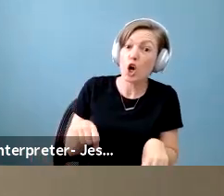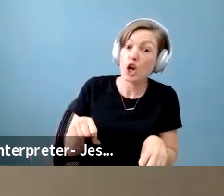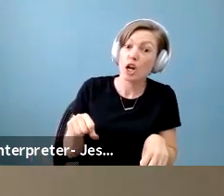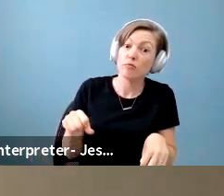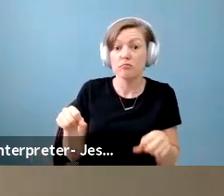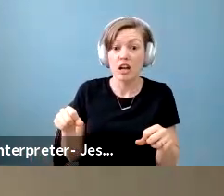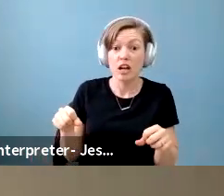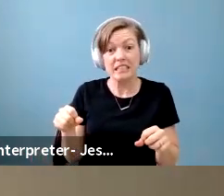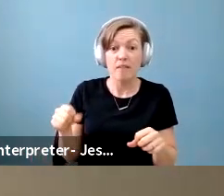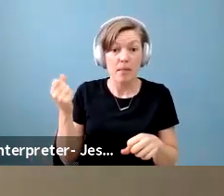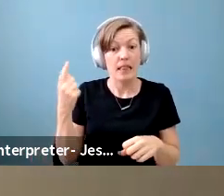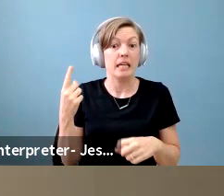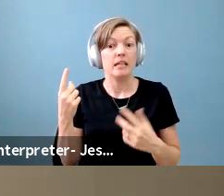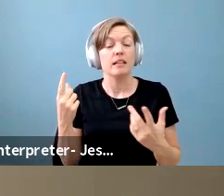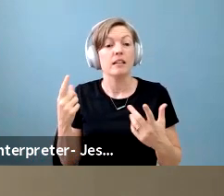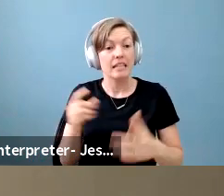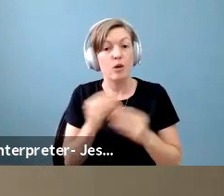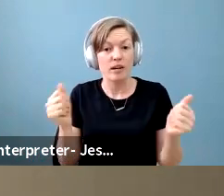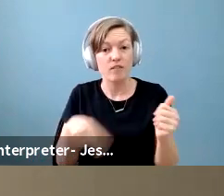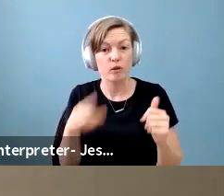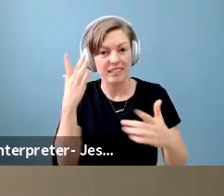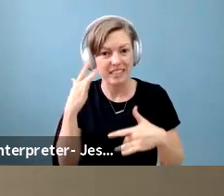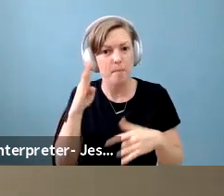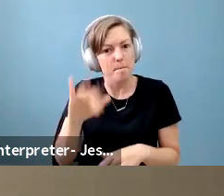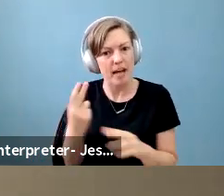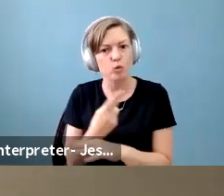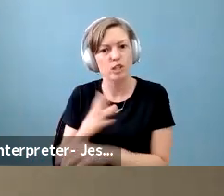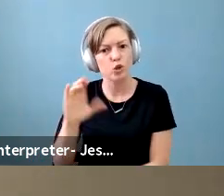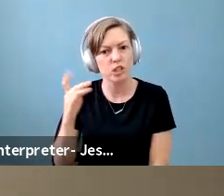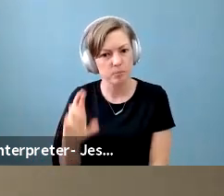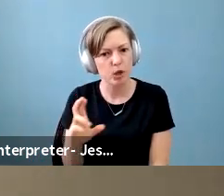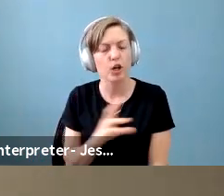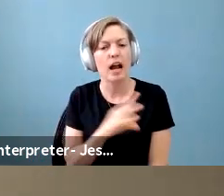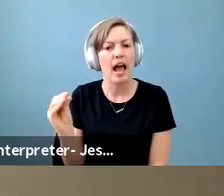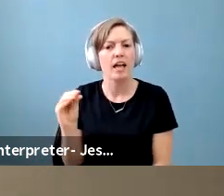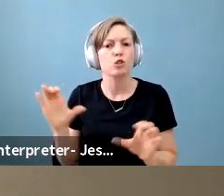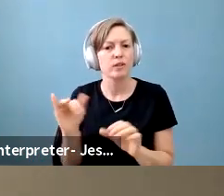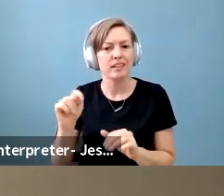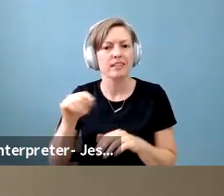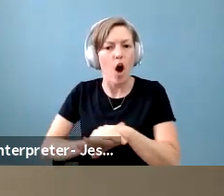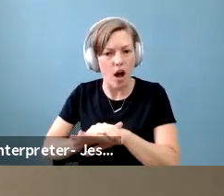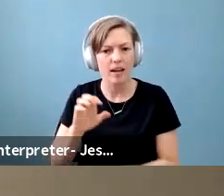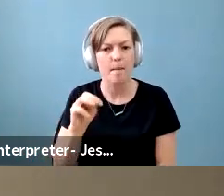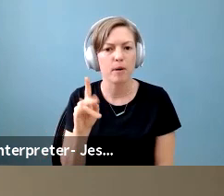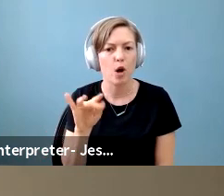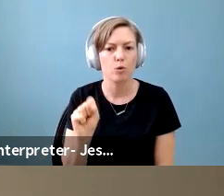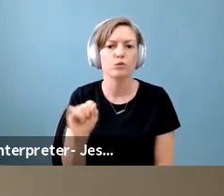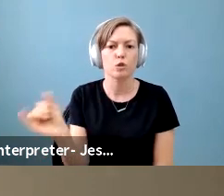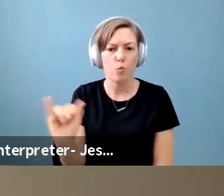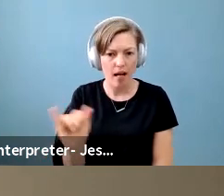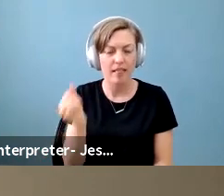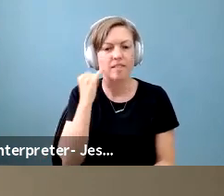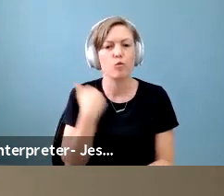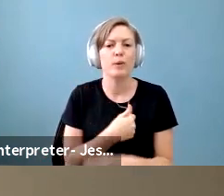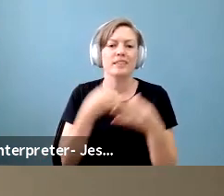get rid of those diseases by using CRISPR and doing it on embryos as well, if we decided